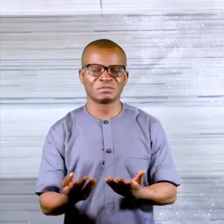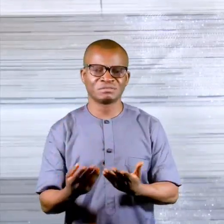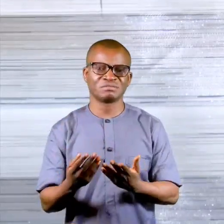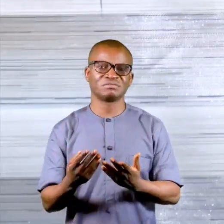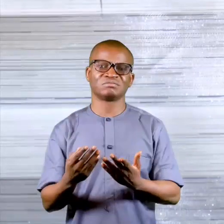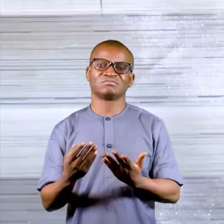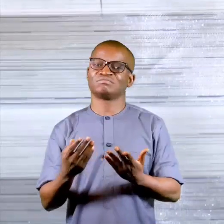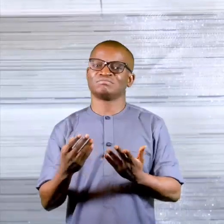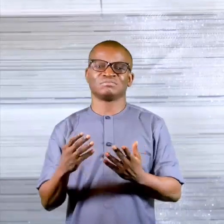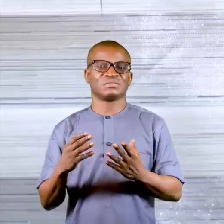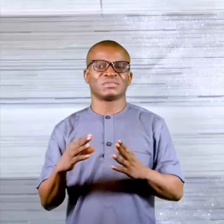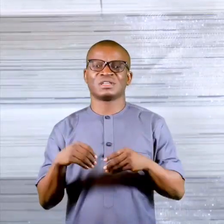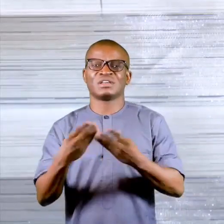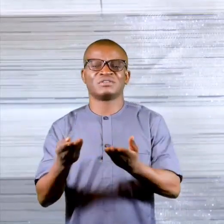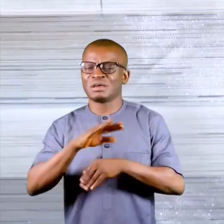gave them all